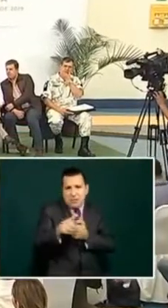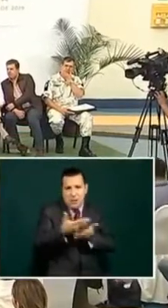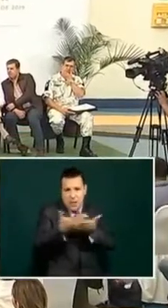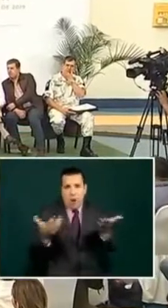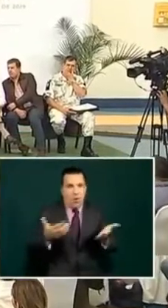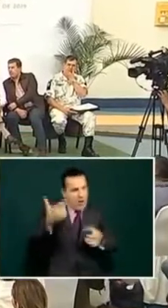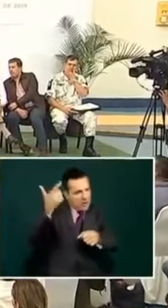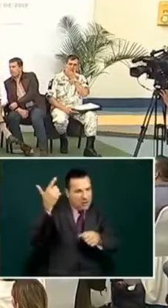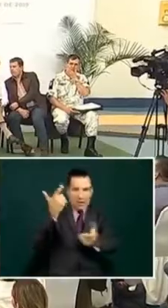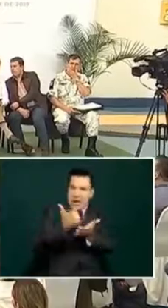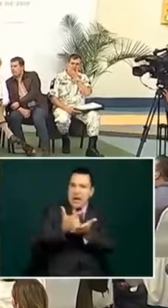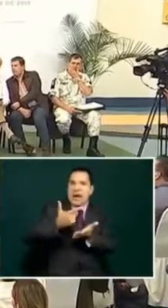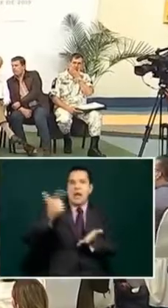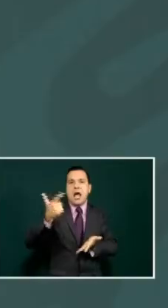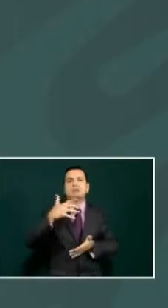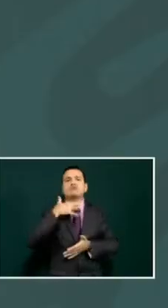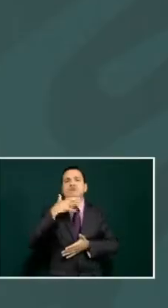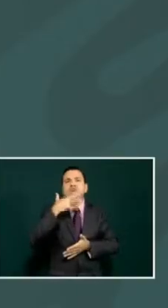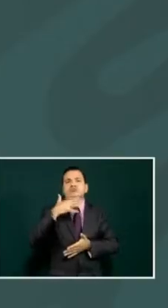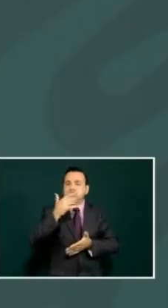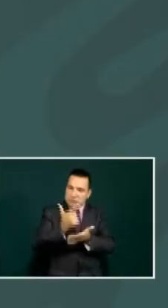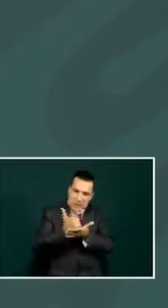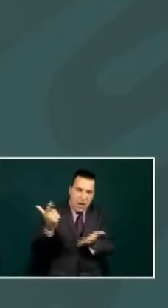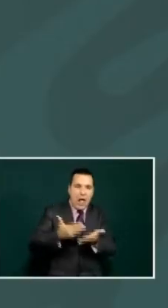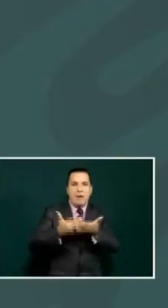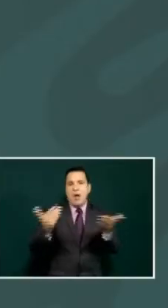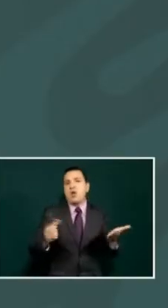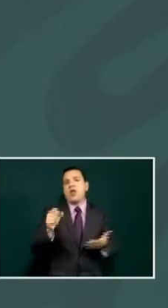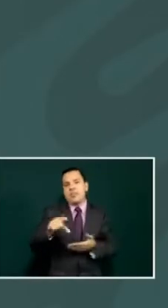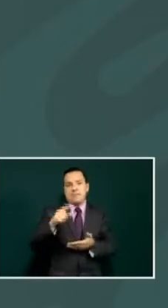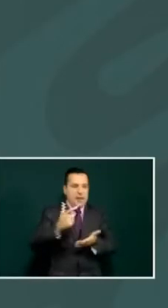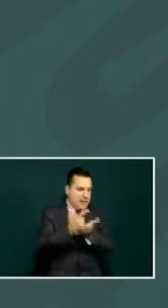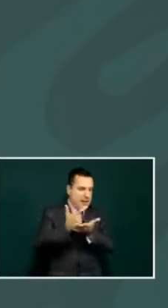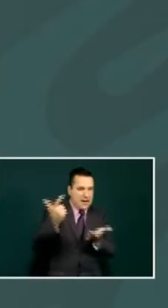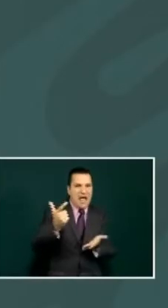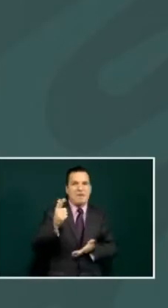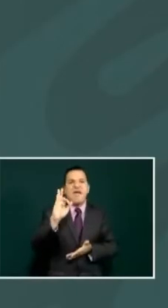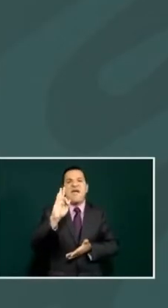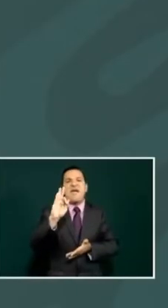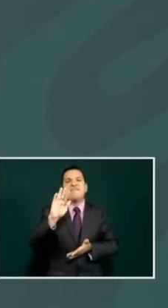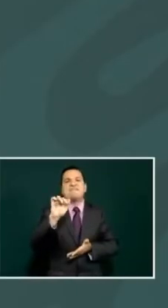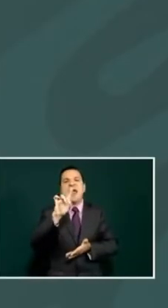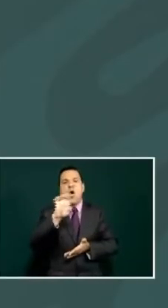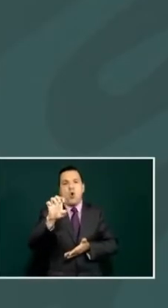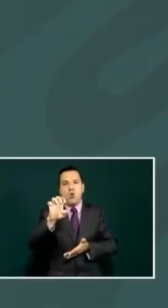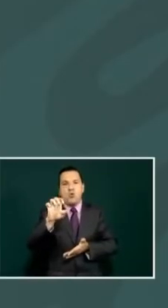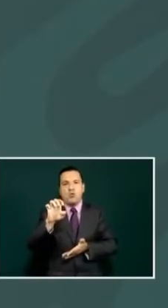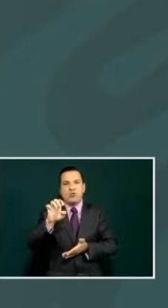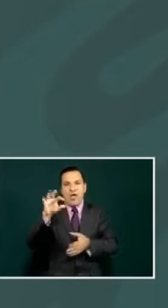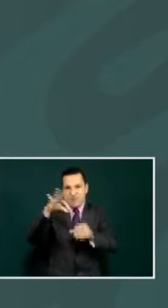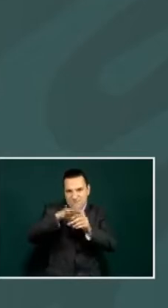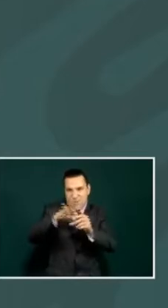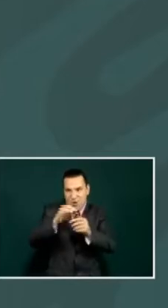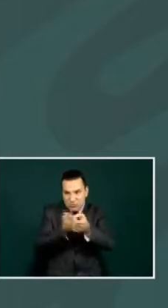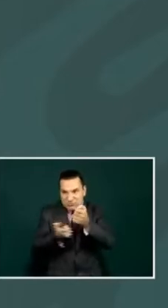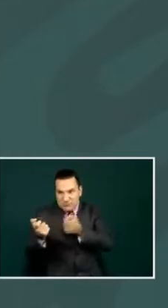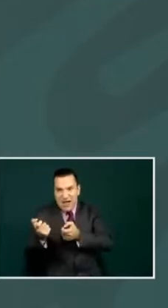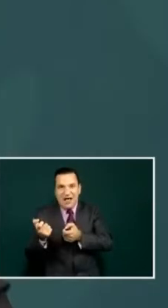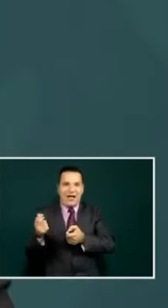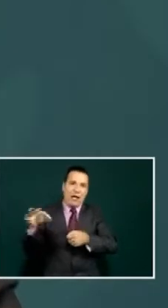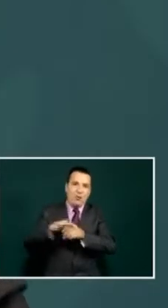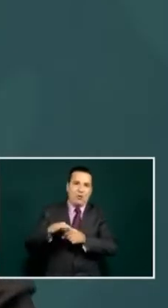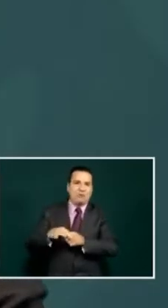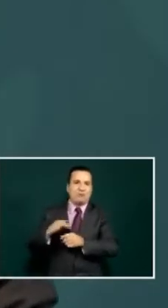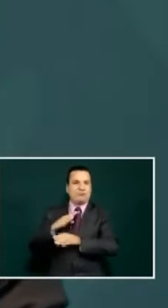money but now fraud is electoral fraud is a great crime but there's sometimes